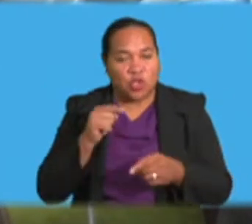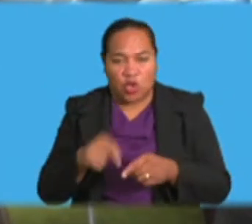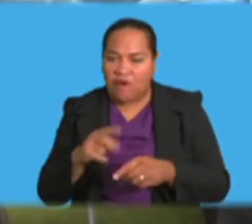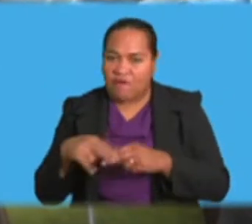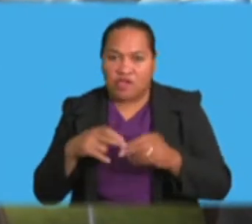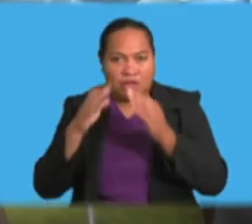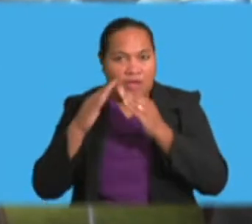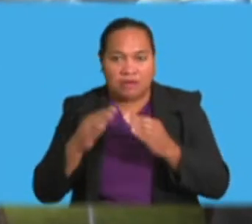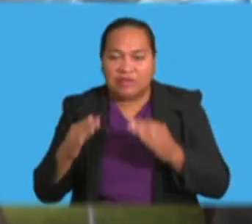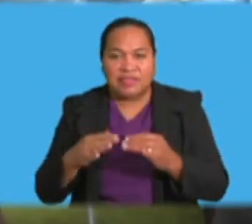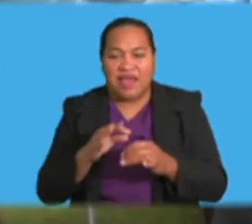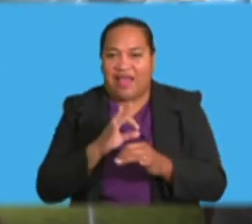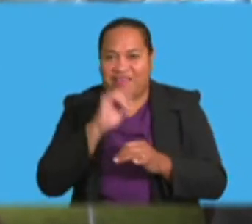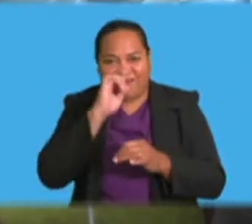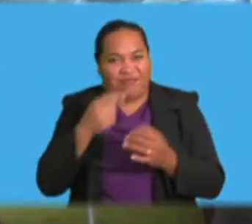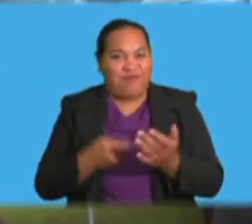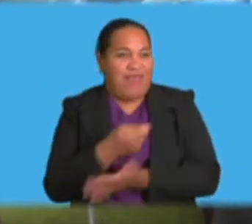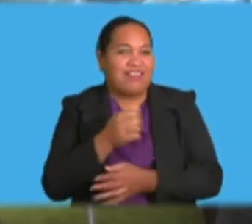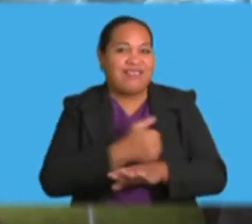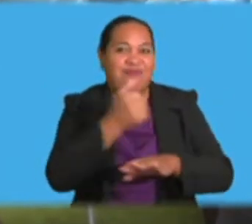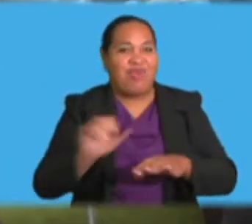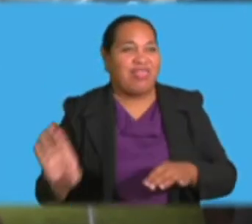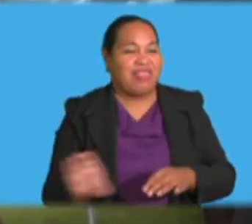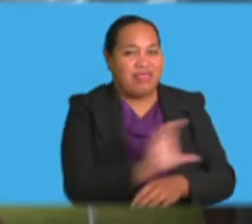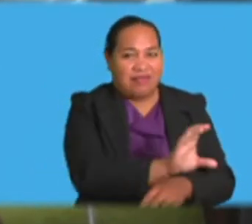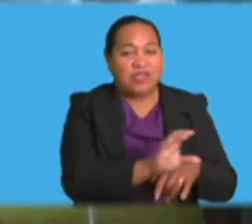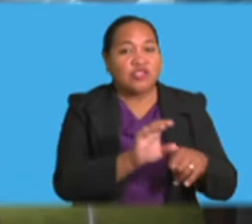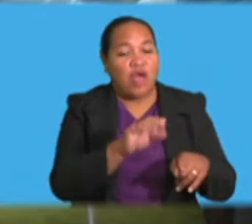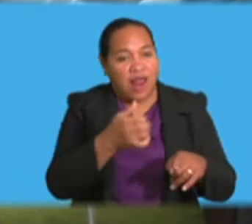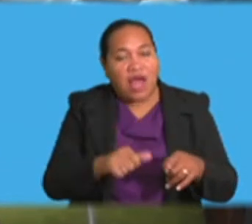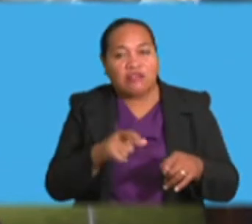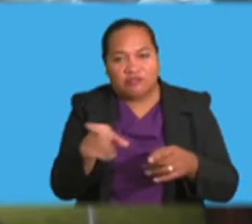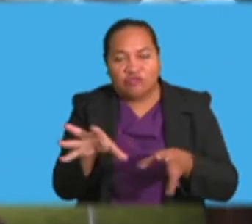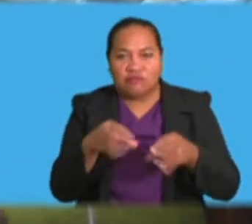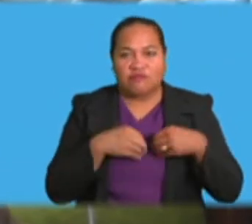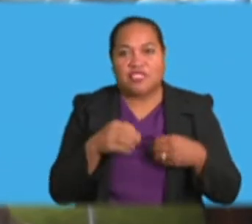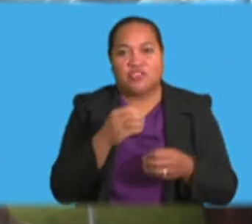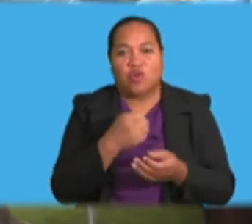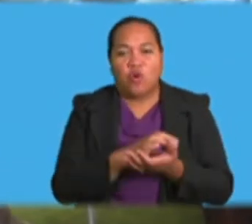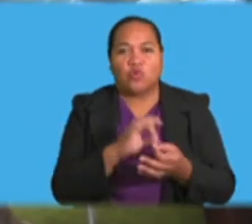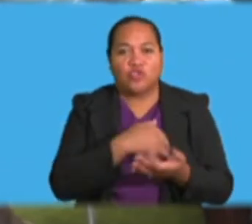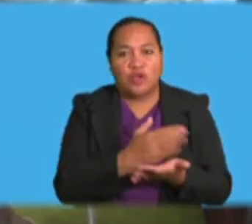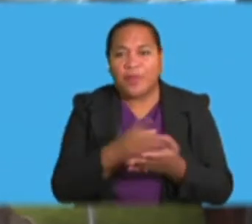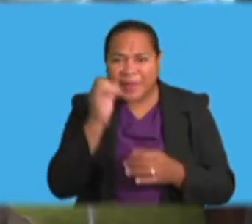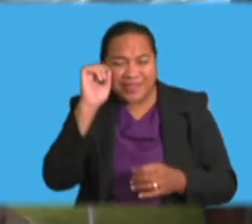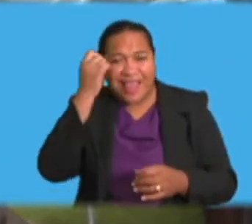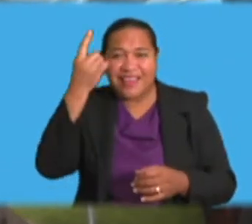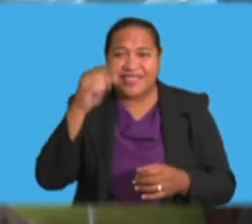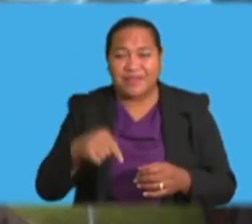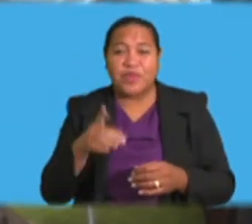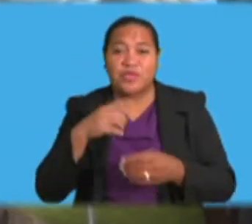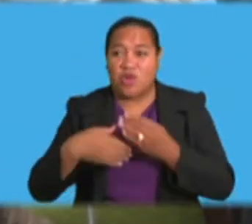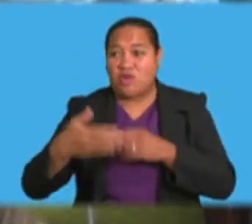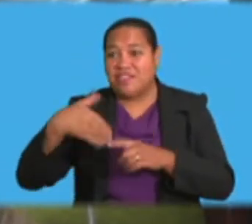position to pay $60 million to government to allow the government the option to redeem its shares. Further, we must understand that as per the original